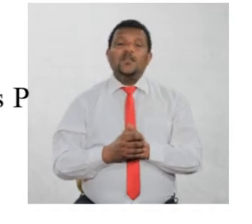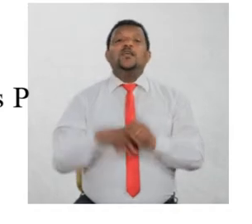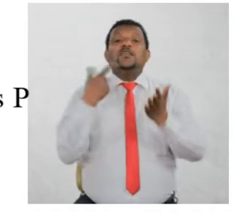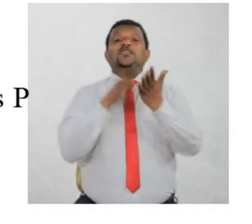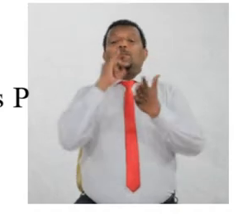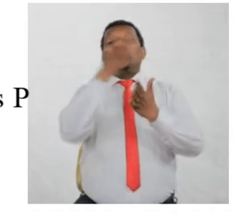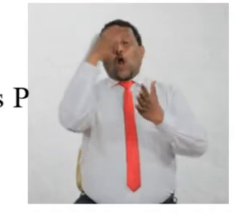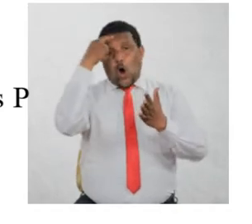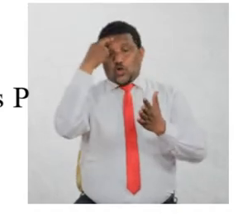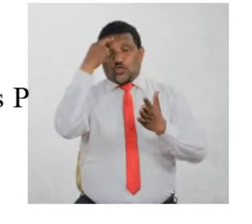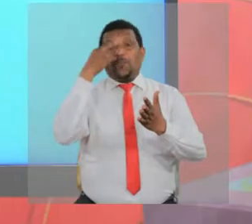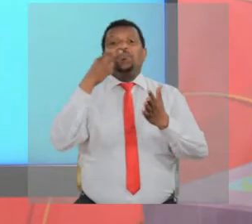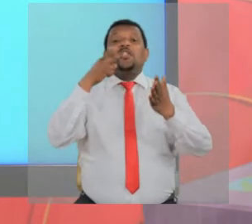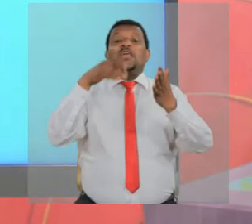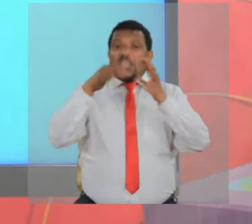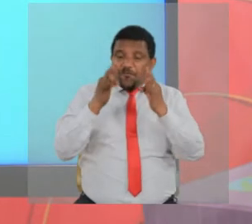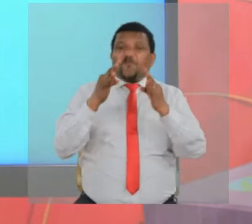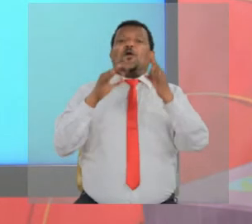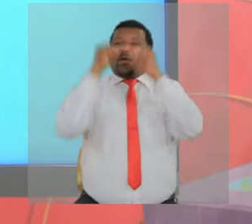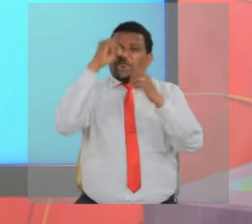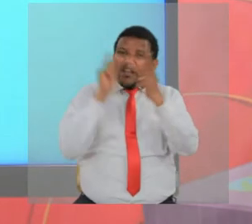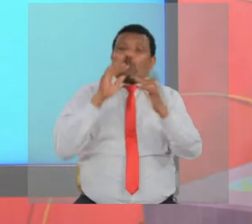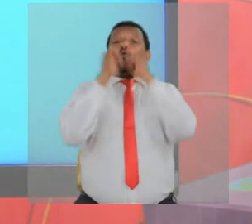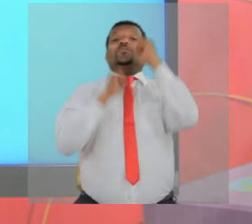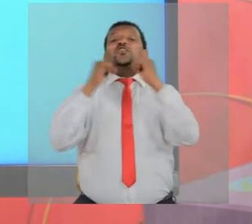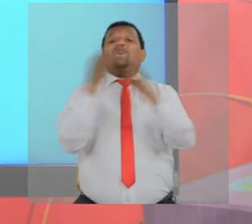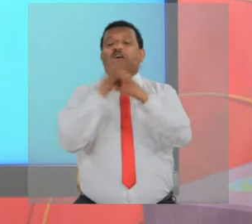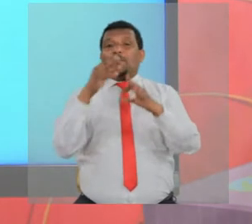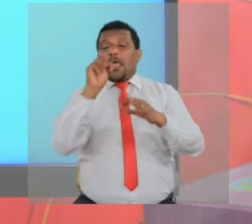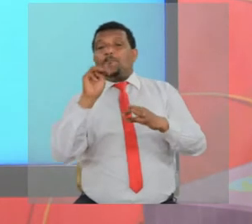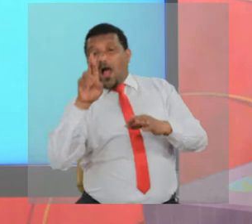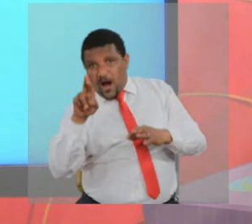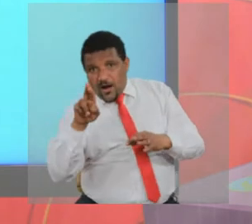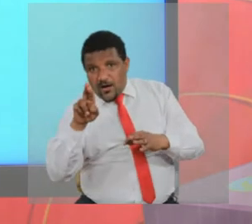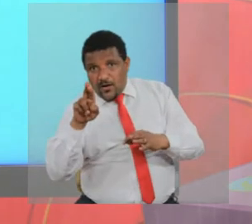This is because if a perfectly competitive firm is